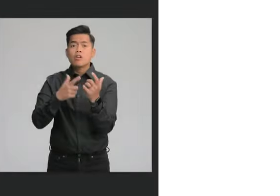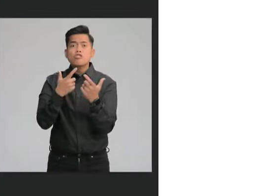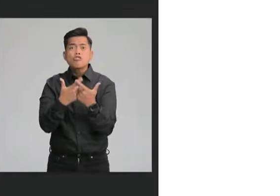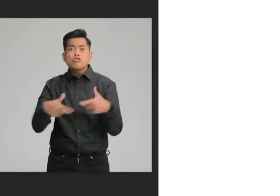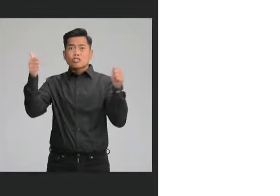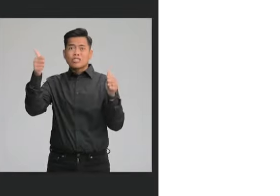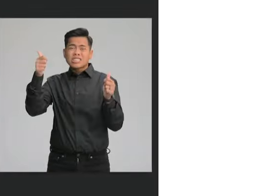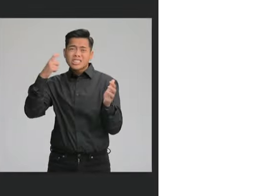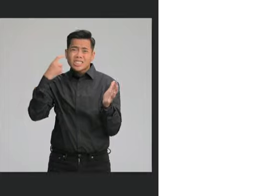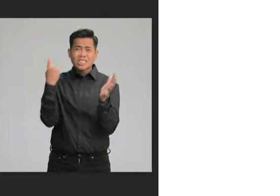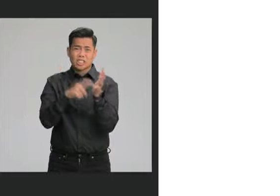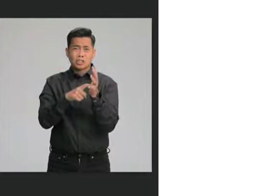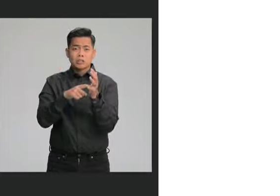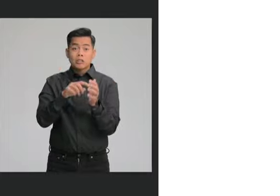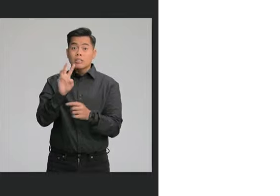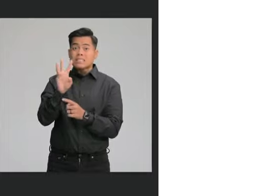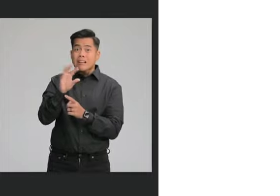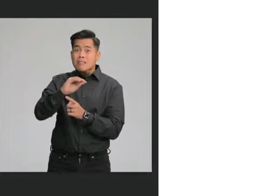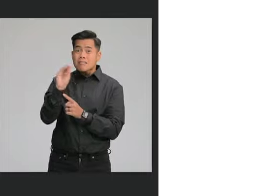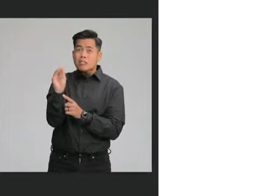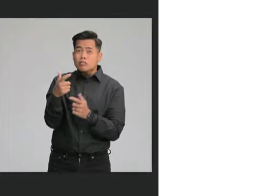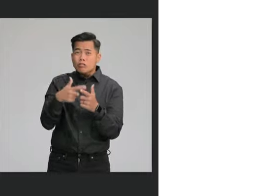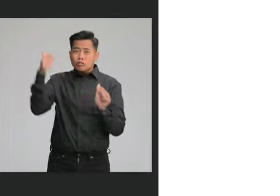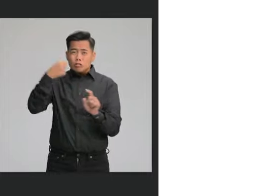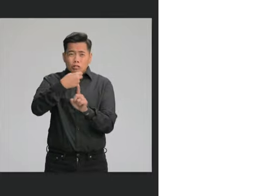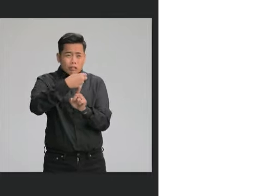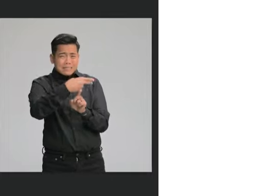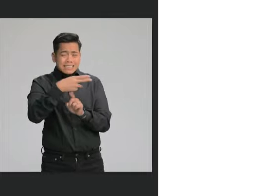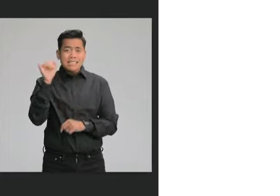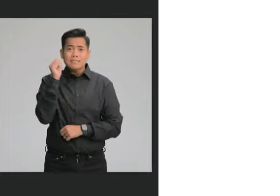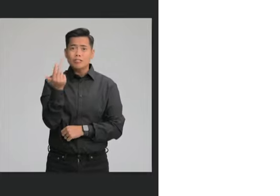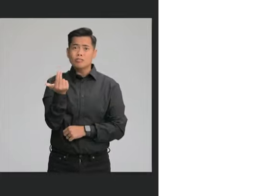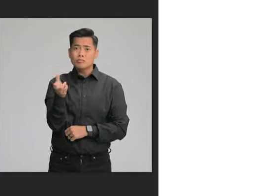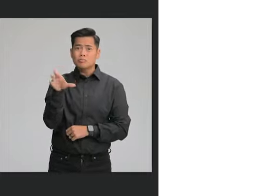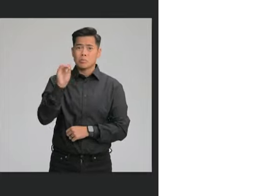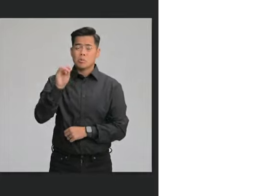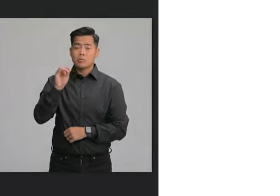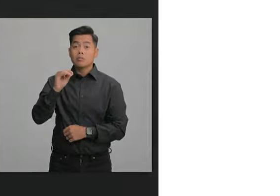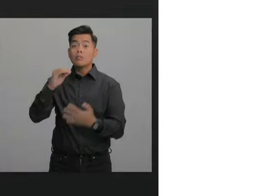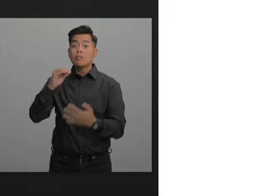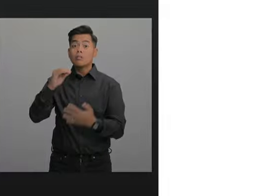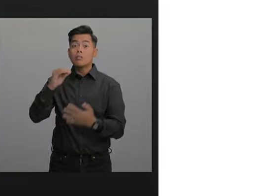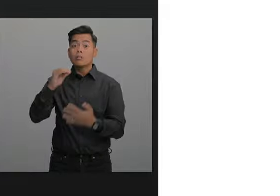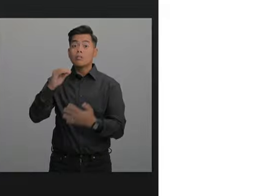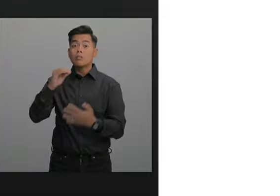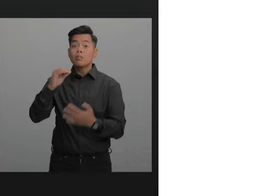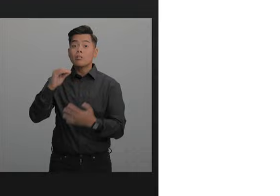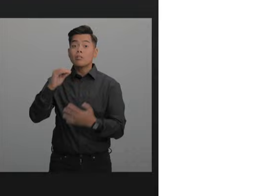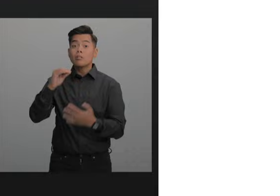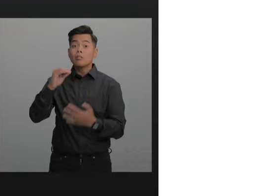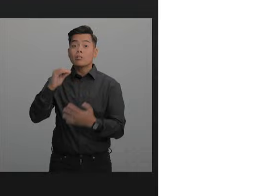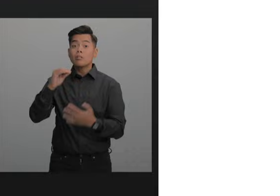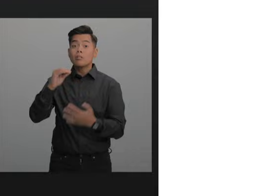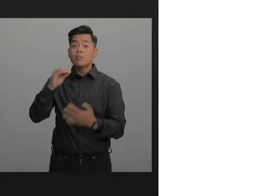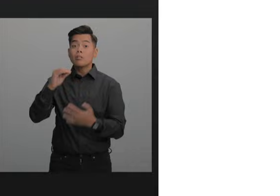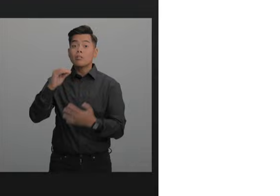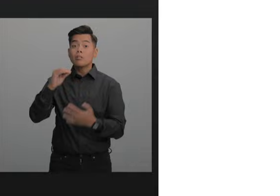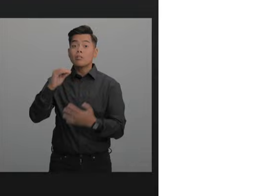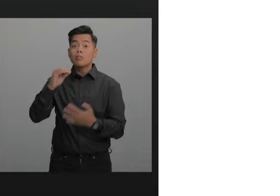our largest sensor yet. 65% larger than the one on iPhone 13 Pro. Okay, like,